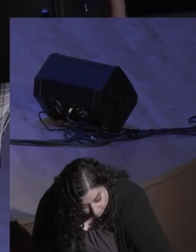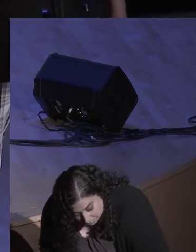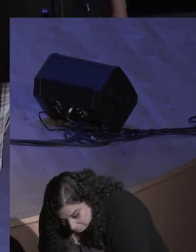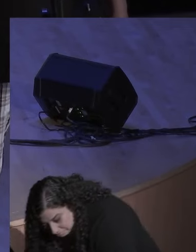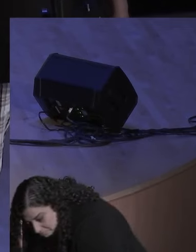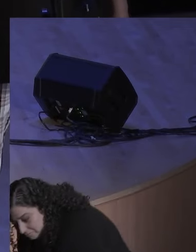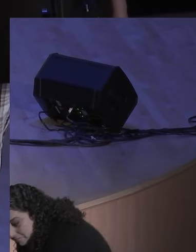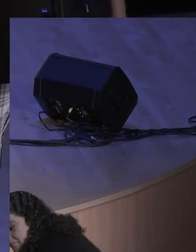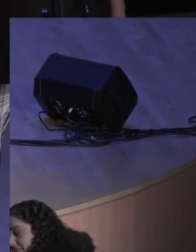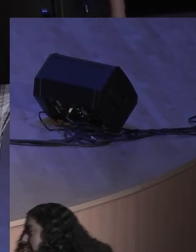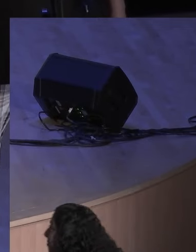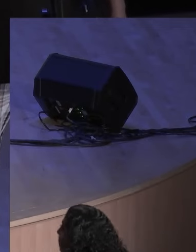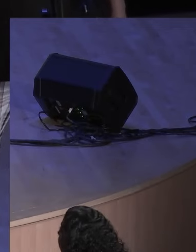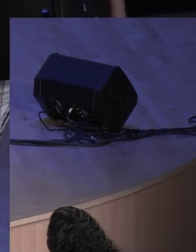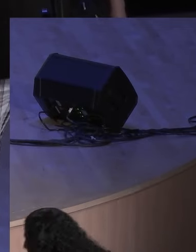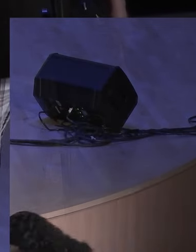Igane,